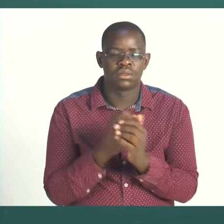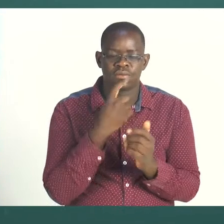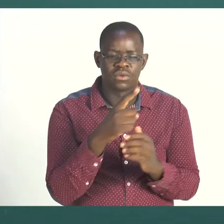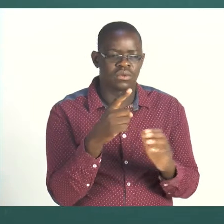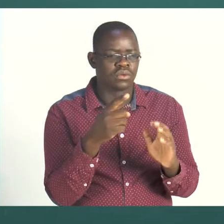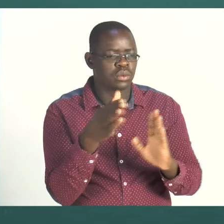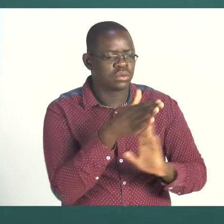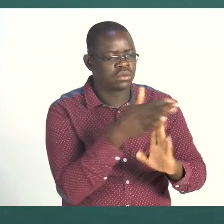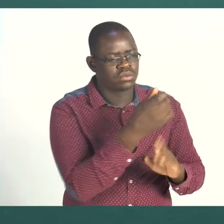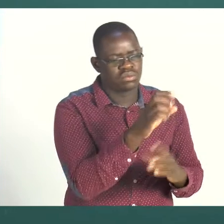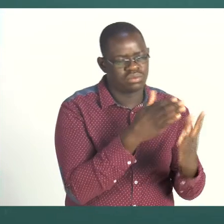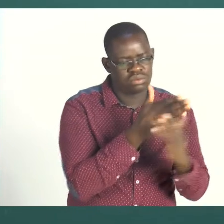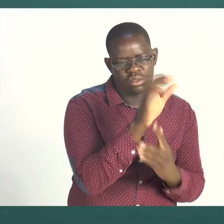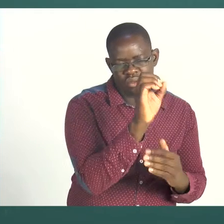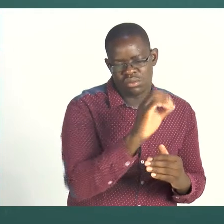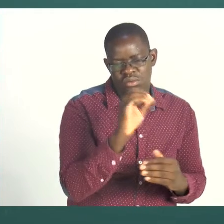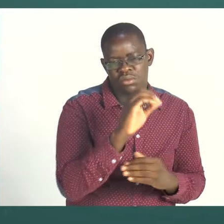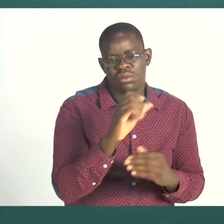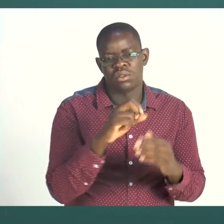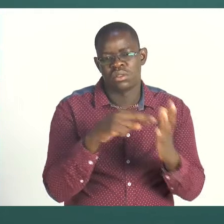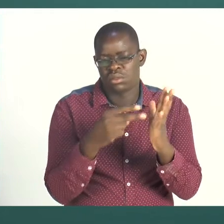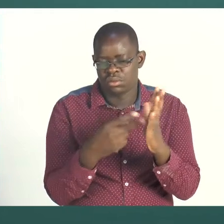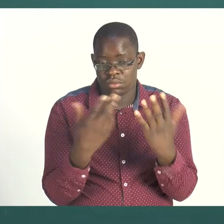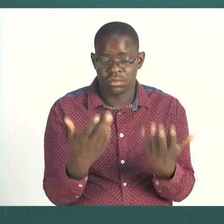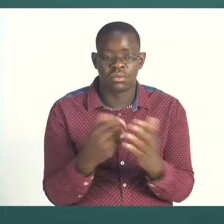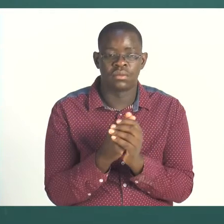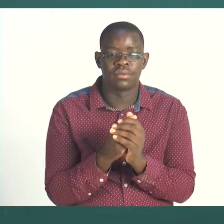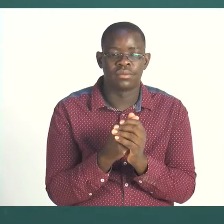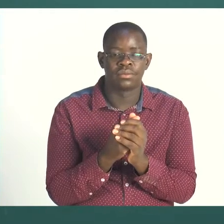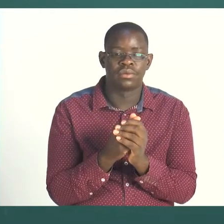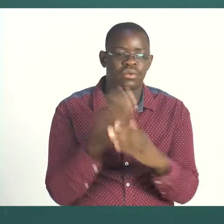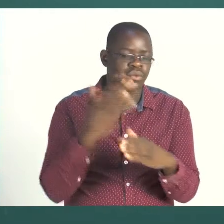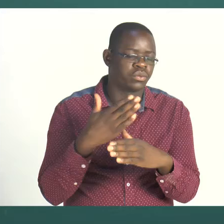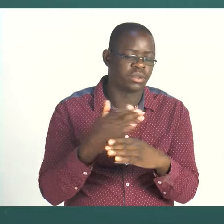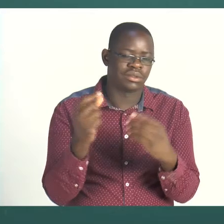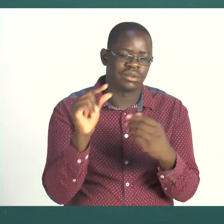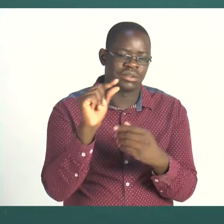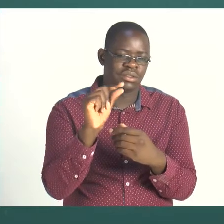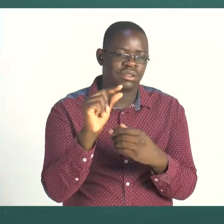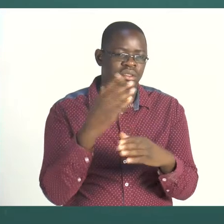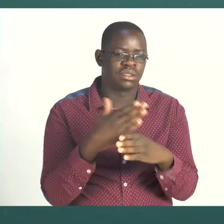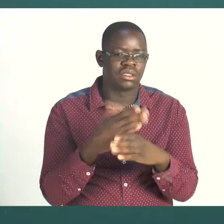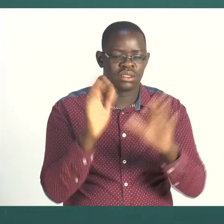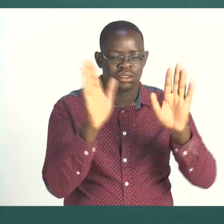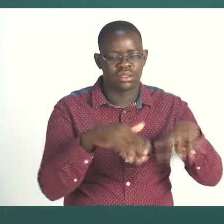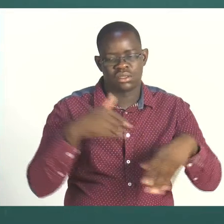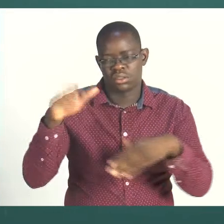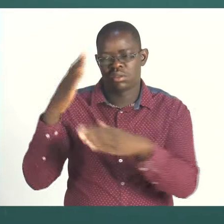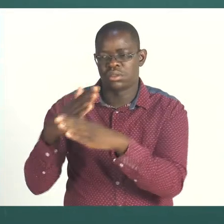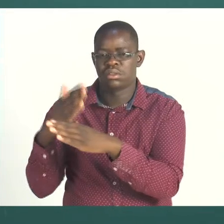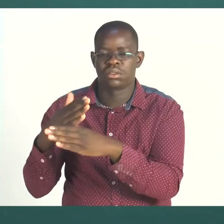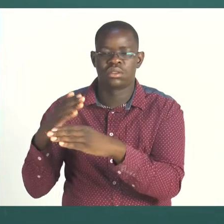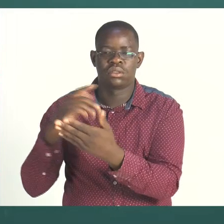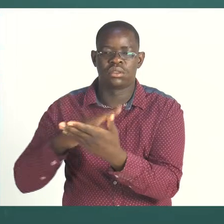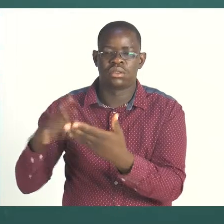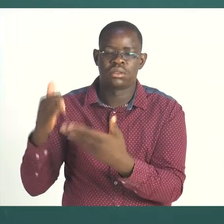you where you're not allowed to have them, and it's convenient and much less work. I can even leave them here and go to work during the week